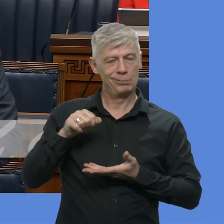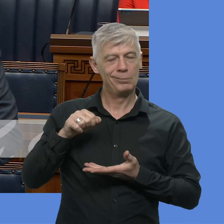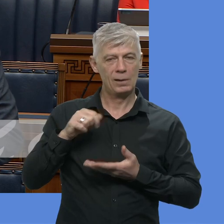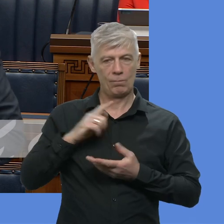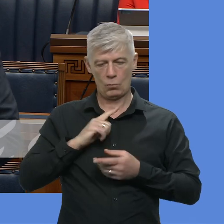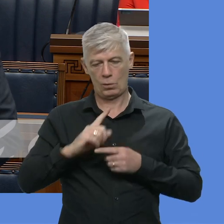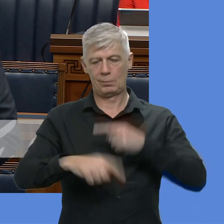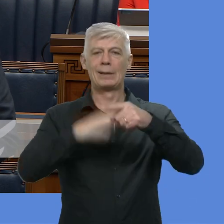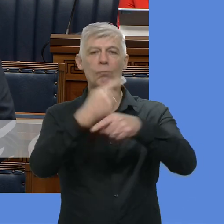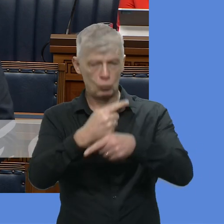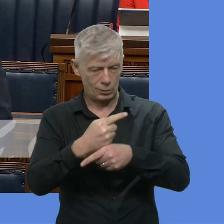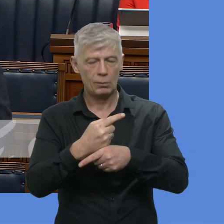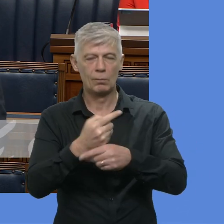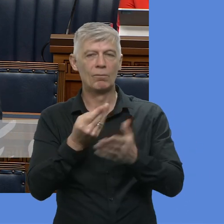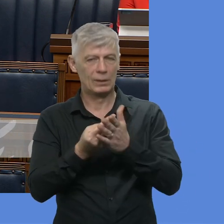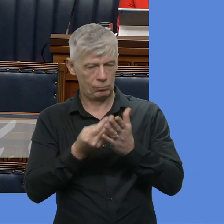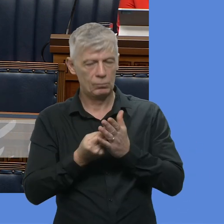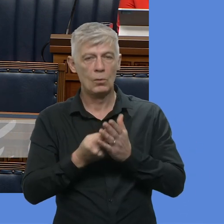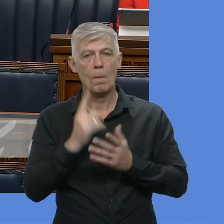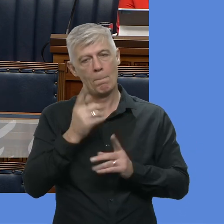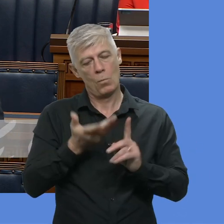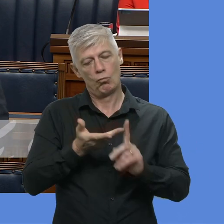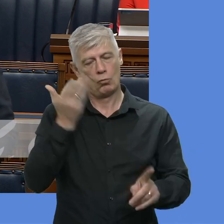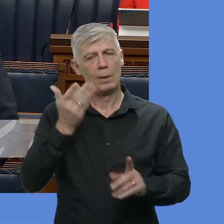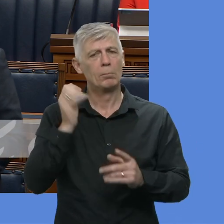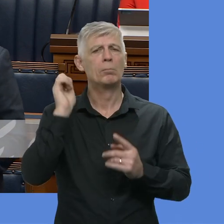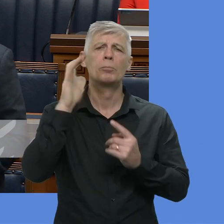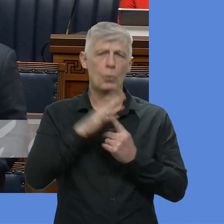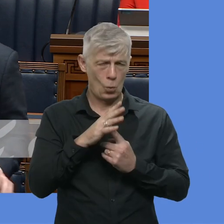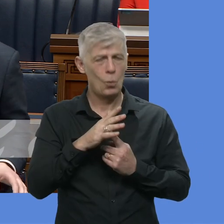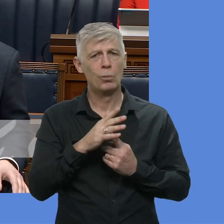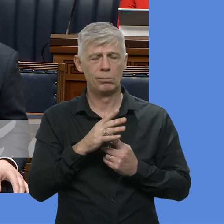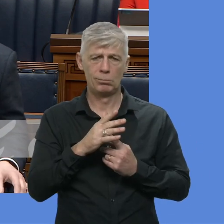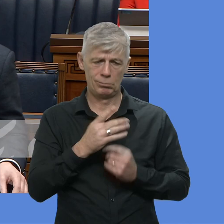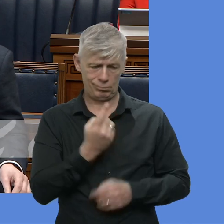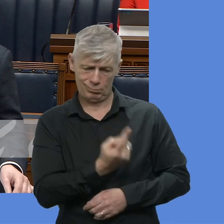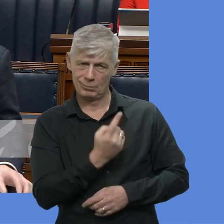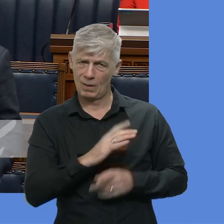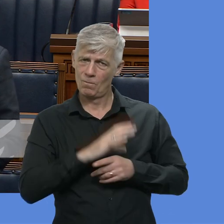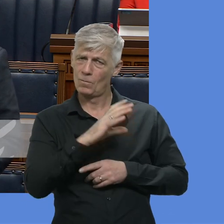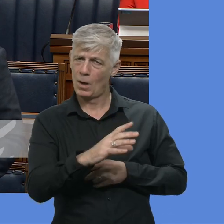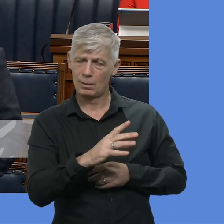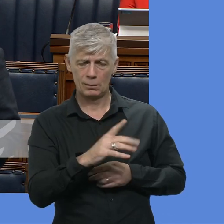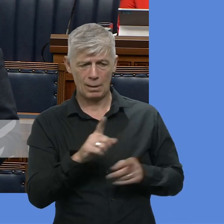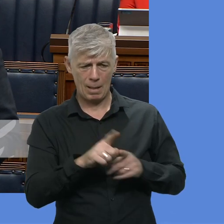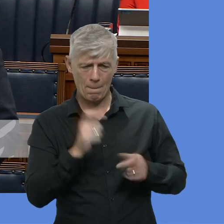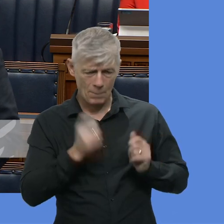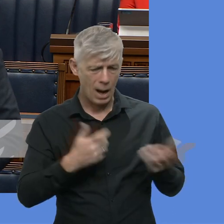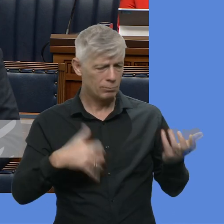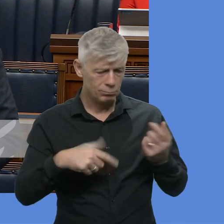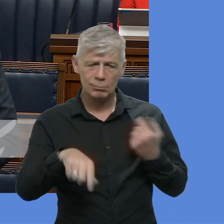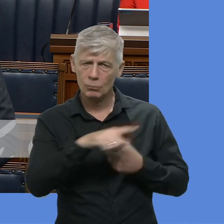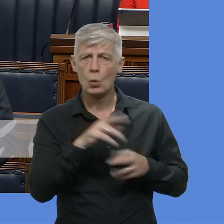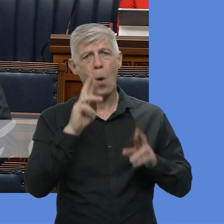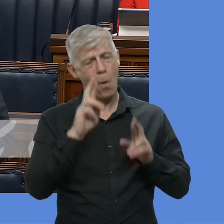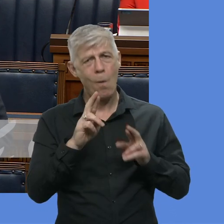the next financial year. However, I recognise the importance of such funding to bands, and I hope to be in a